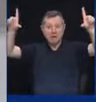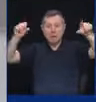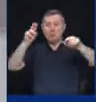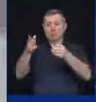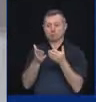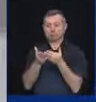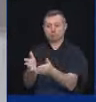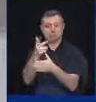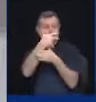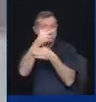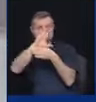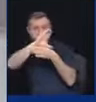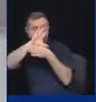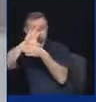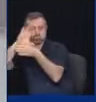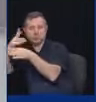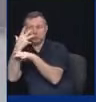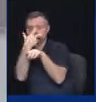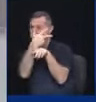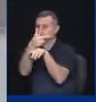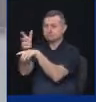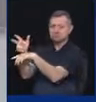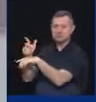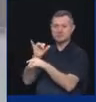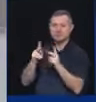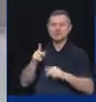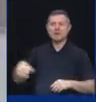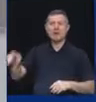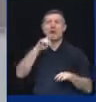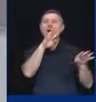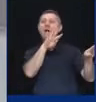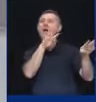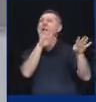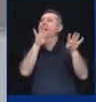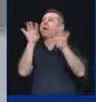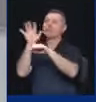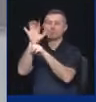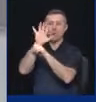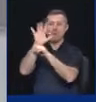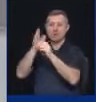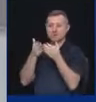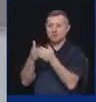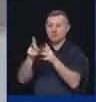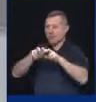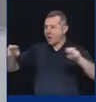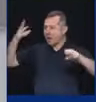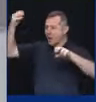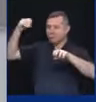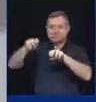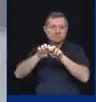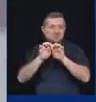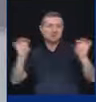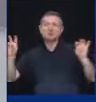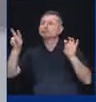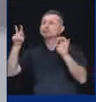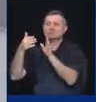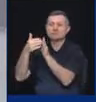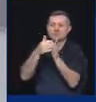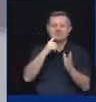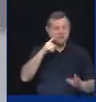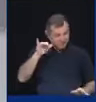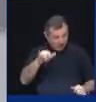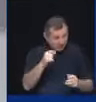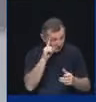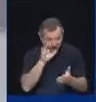people watching movies on the shoreline. It was insane.